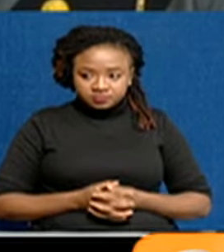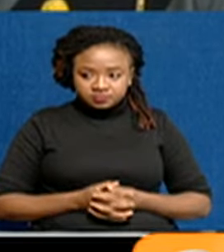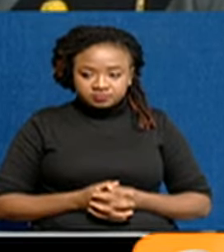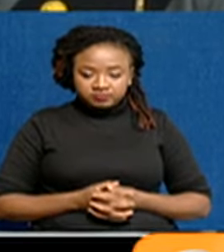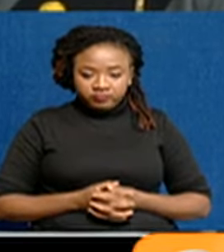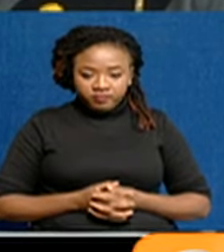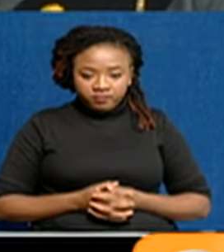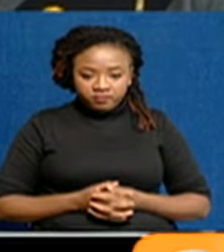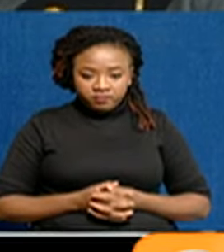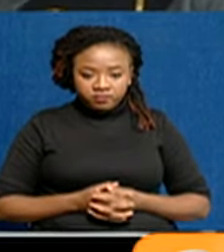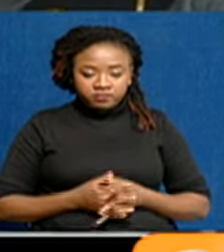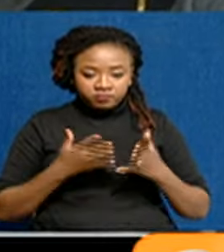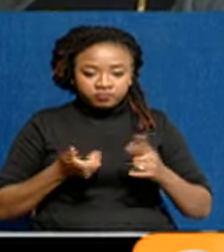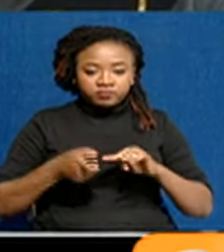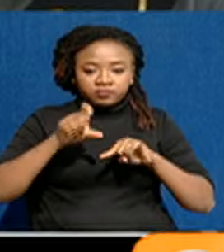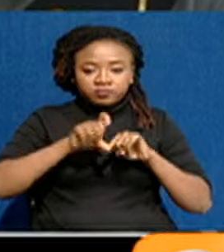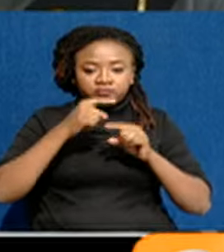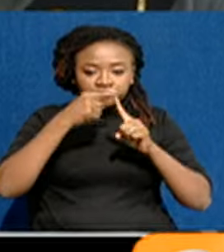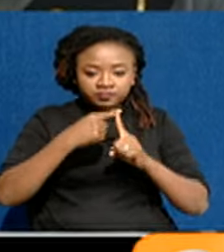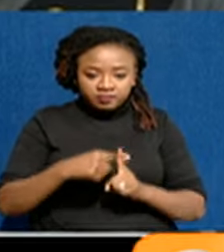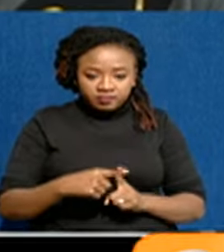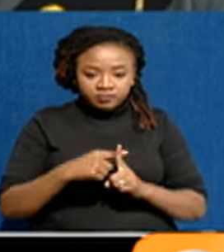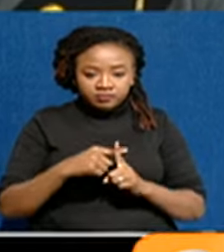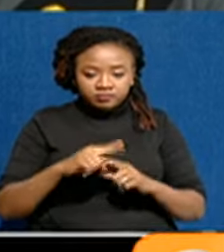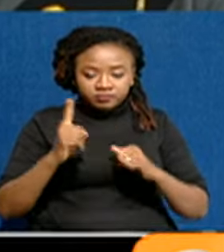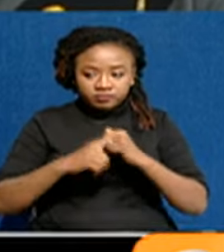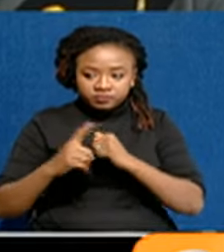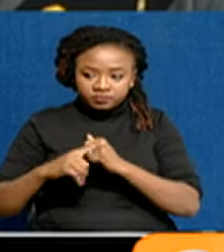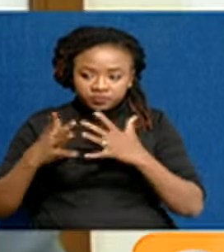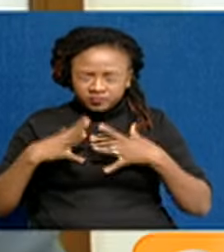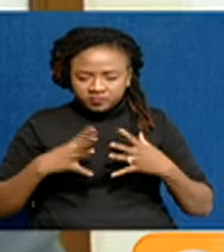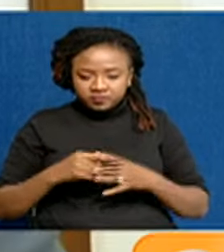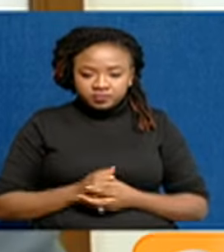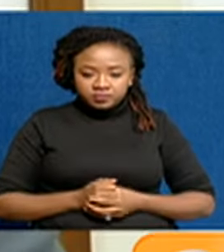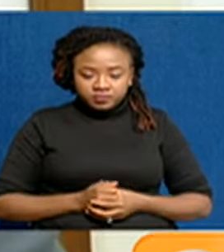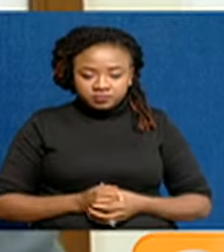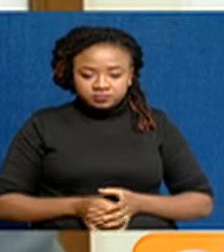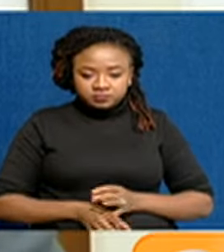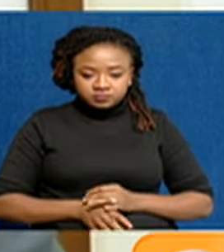been reported to have lost their lives, and that includes 60